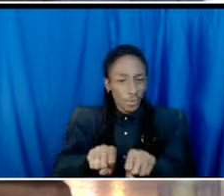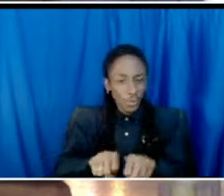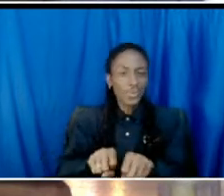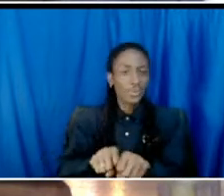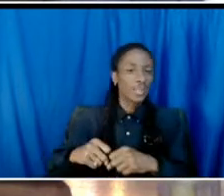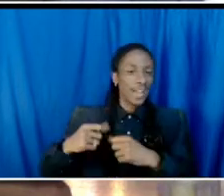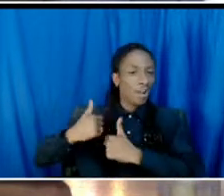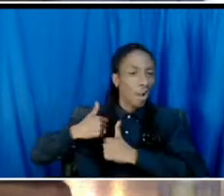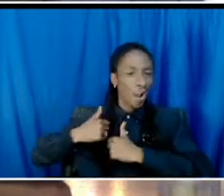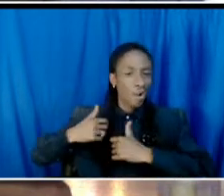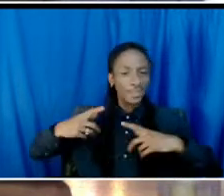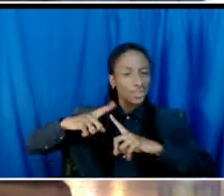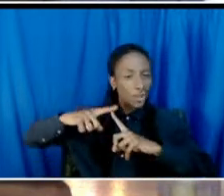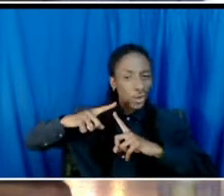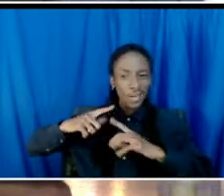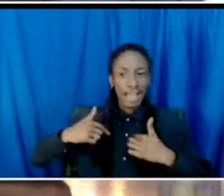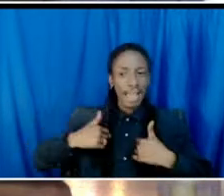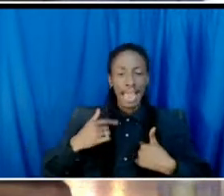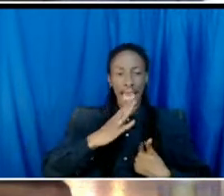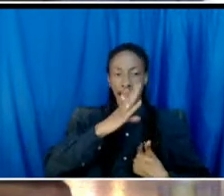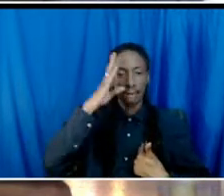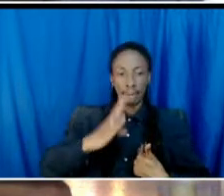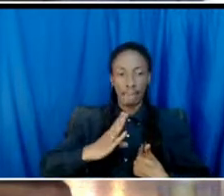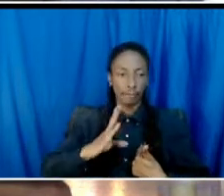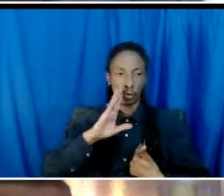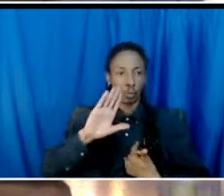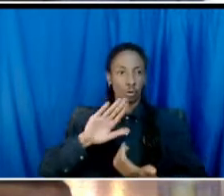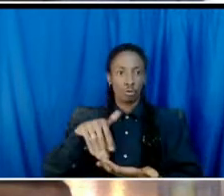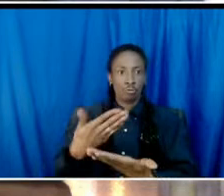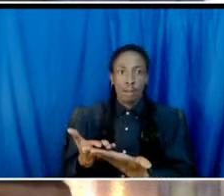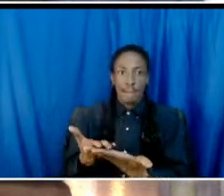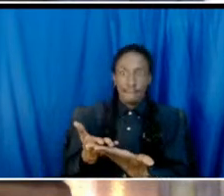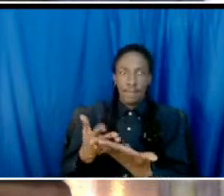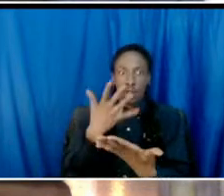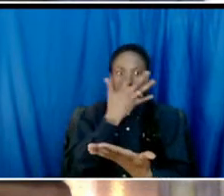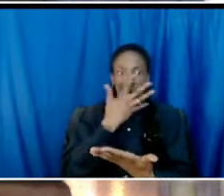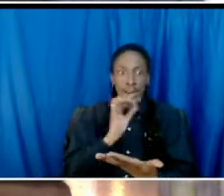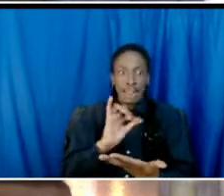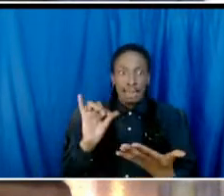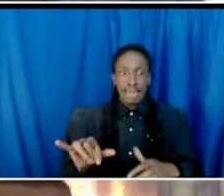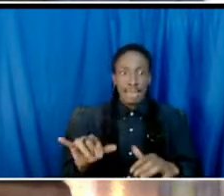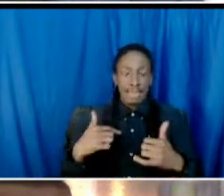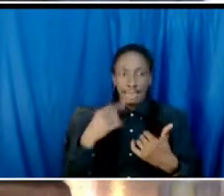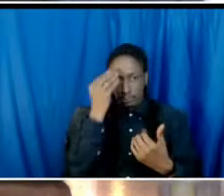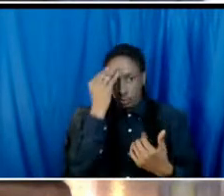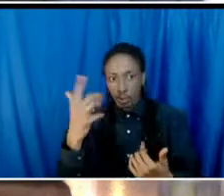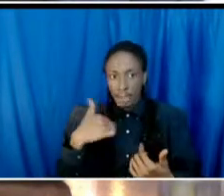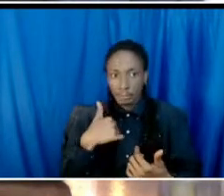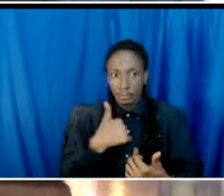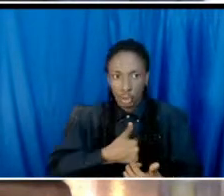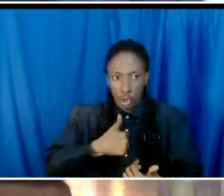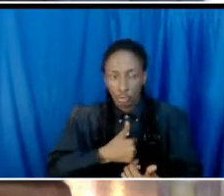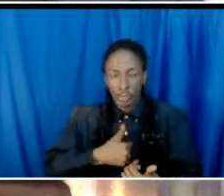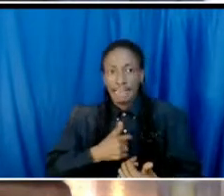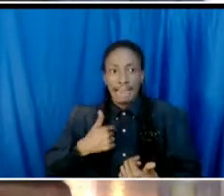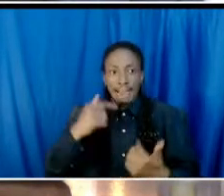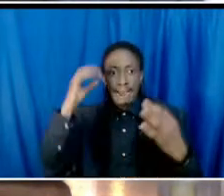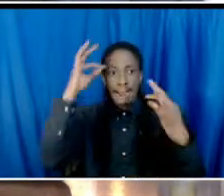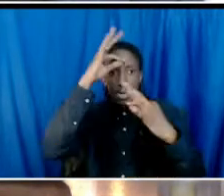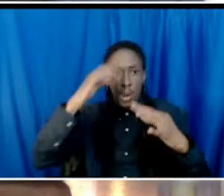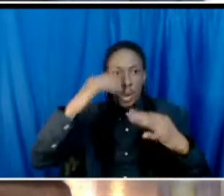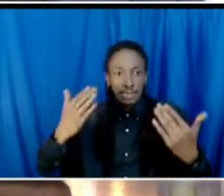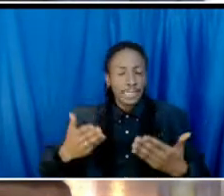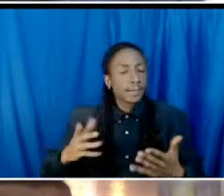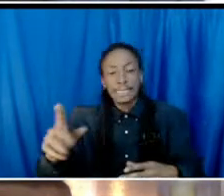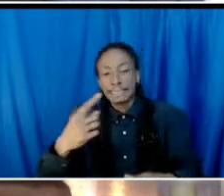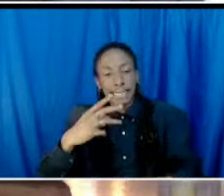and I never would arrive in the Oval Office this way. I said, Mr. President, I apologize. I'm sorry. I didn't know I was going to be here. And he said, no, no, no,